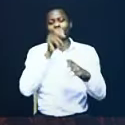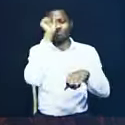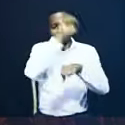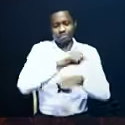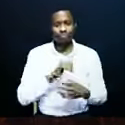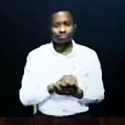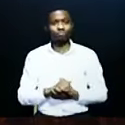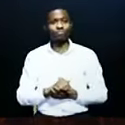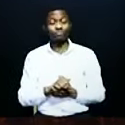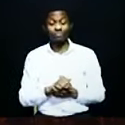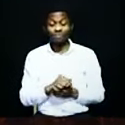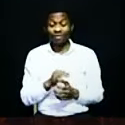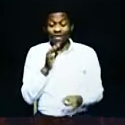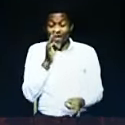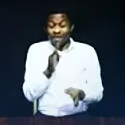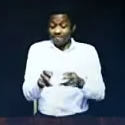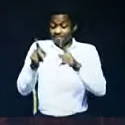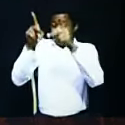deny Satan's reality